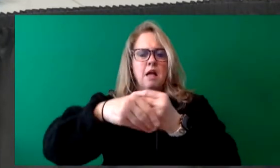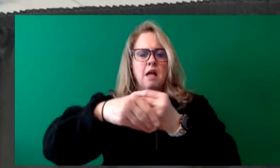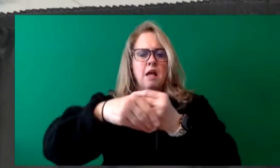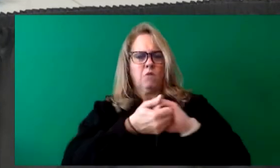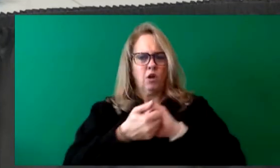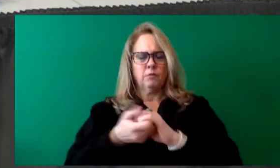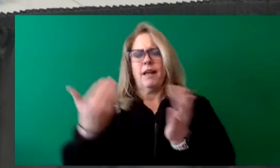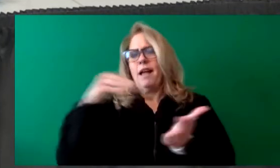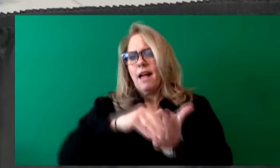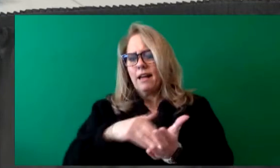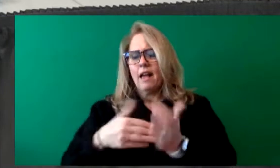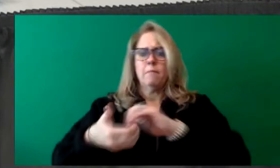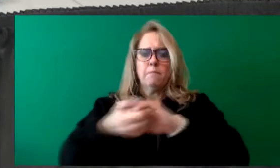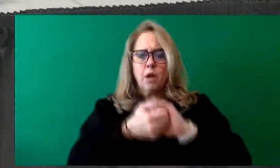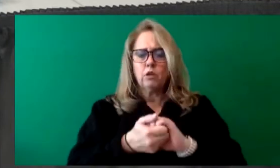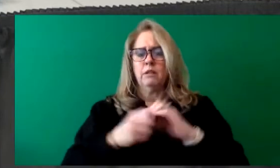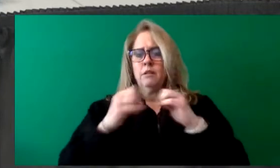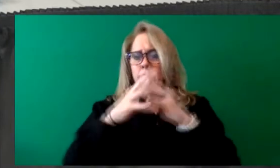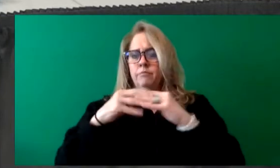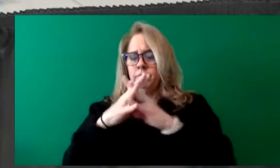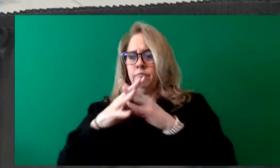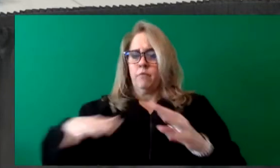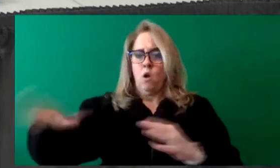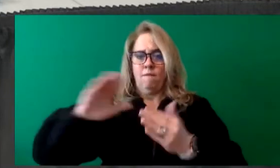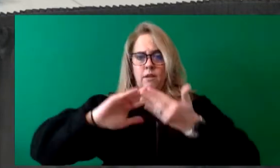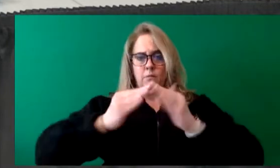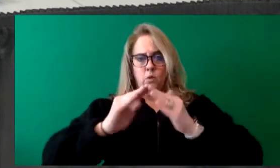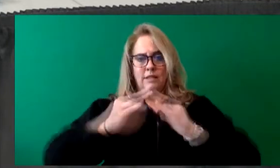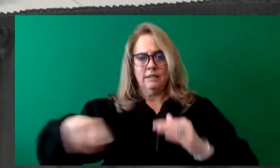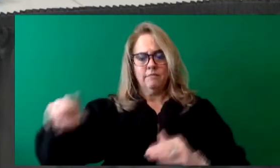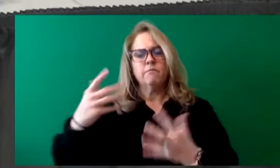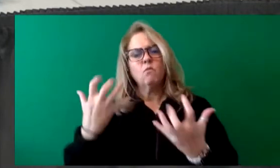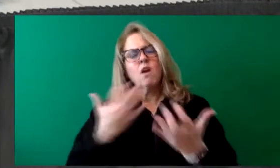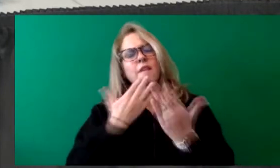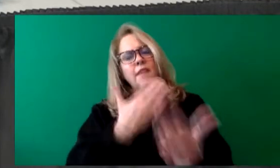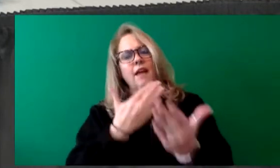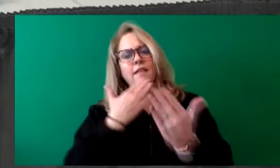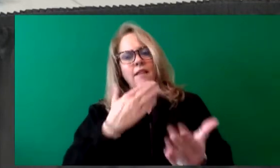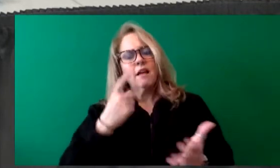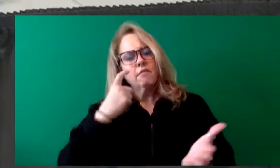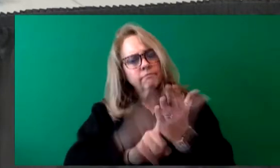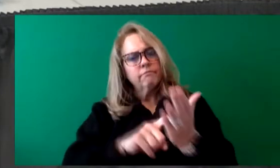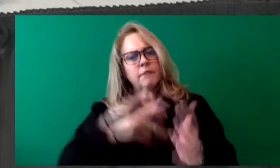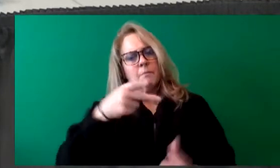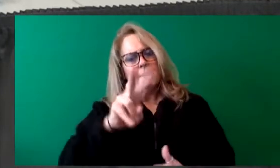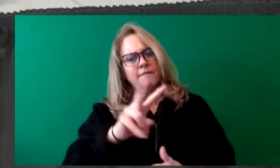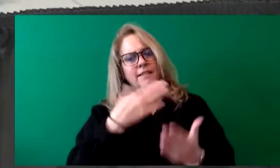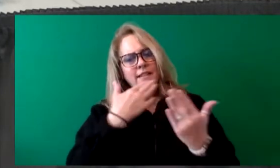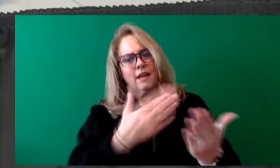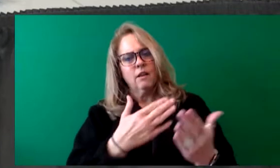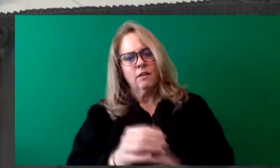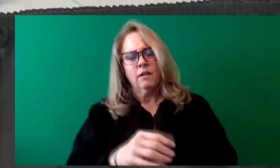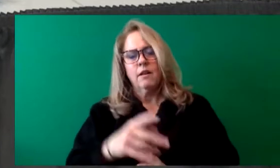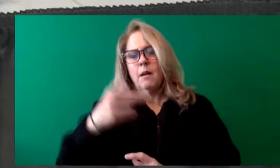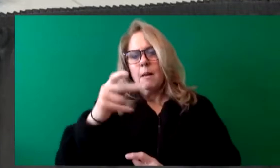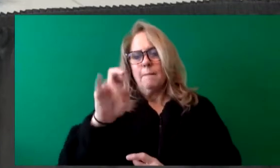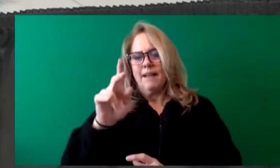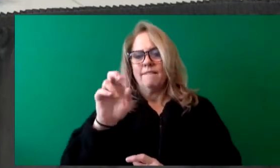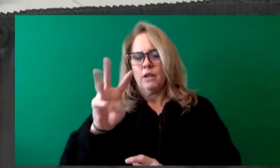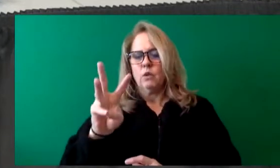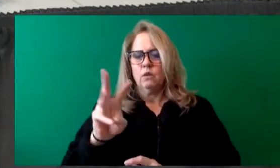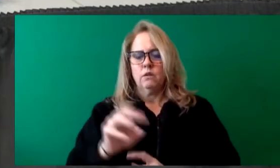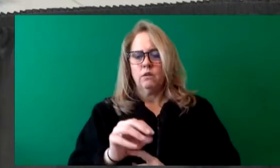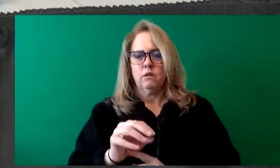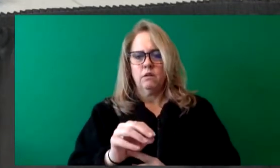over the community. And thanks to Peak Vista for sure. I mean, sorry. I'm sorry. Thank Peak you. View Behavioral Peak Health. View, not Peak